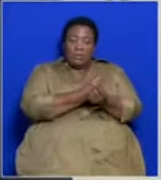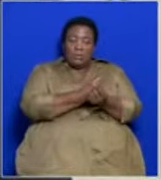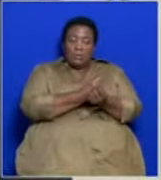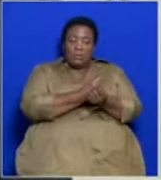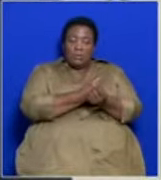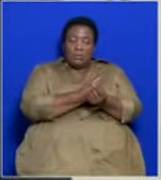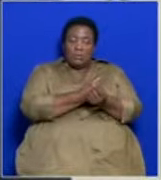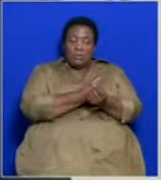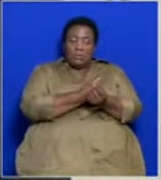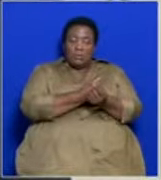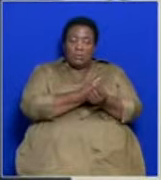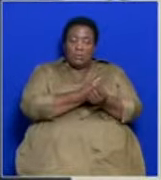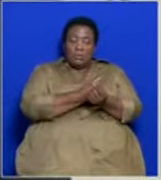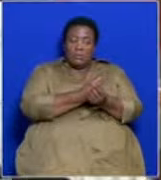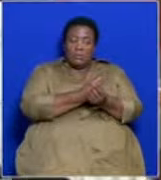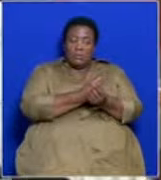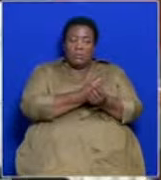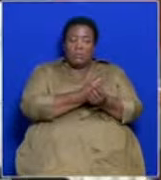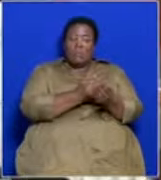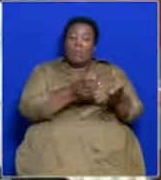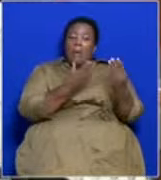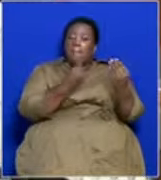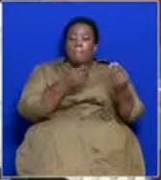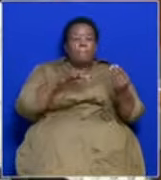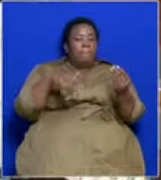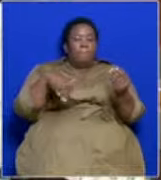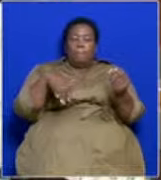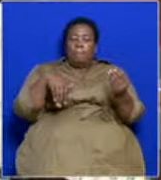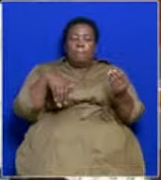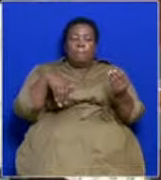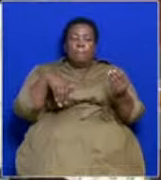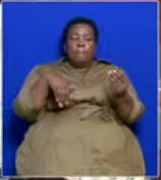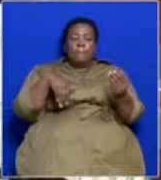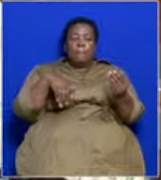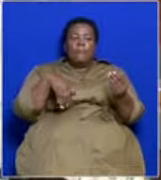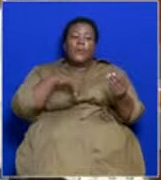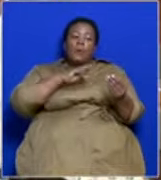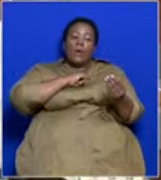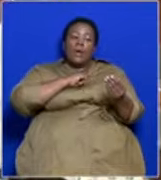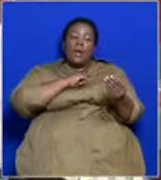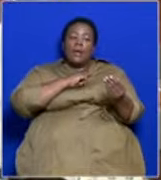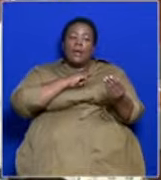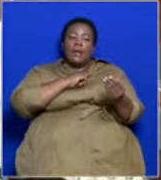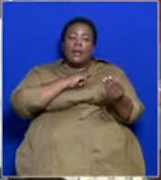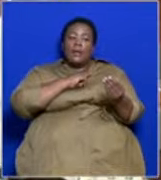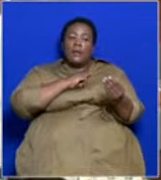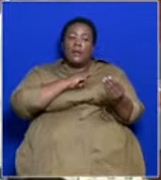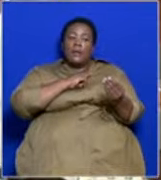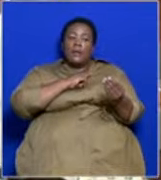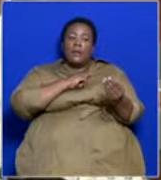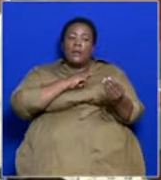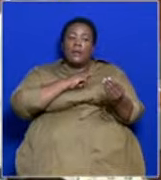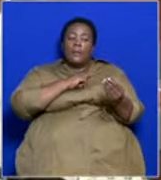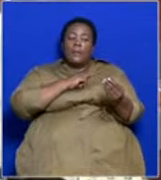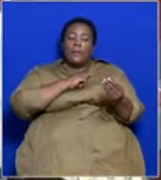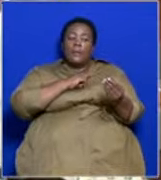not been obtained, as his whereabouts are presently